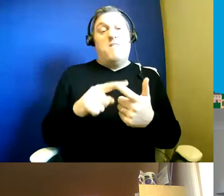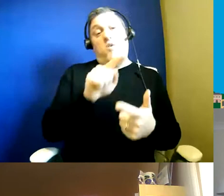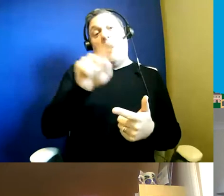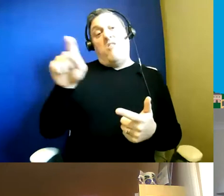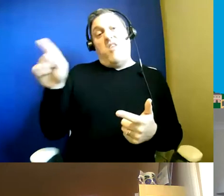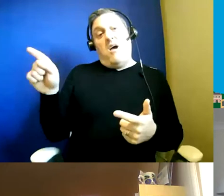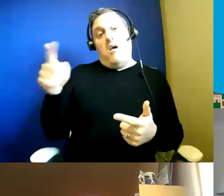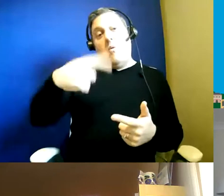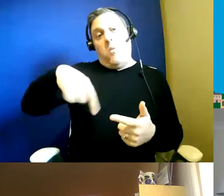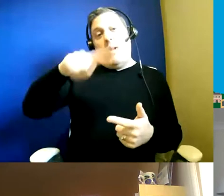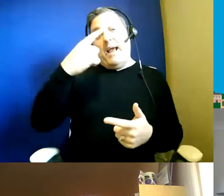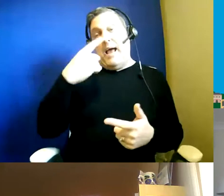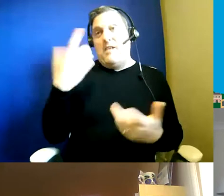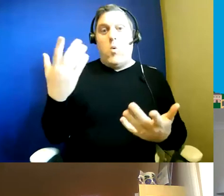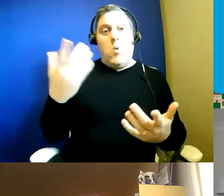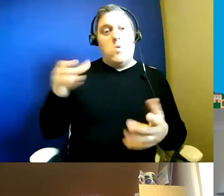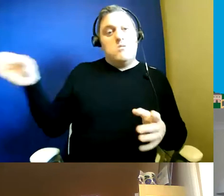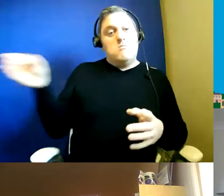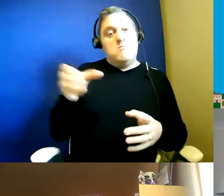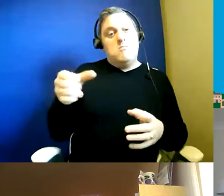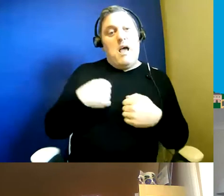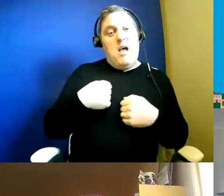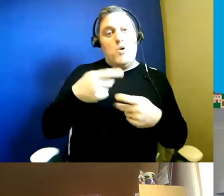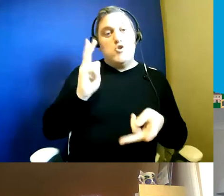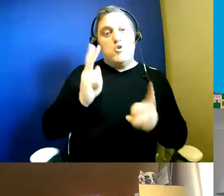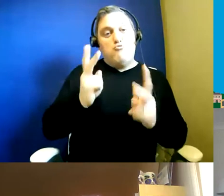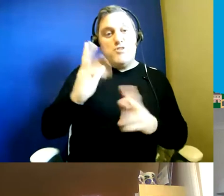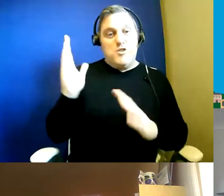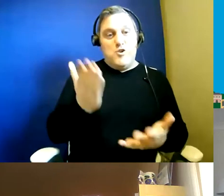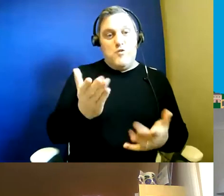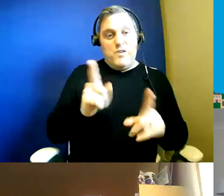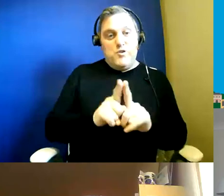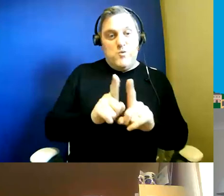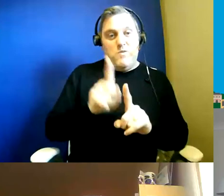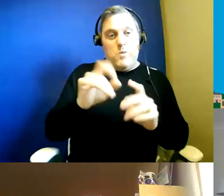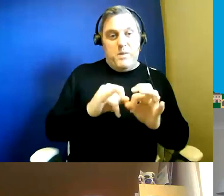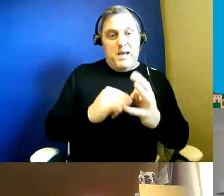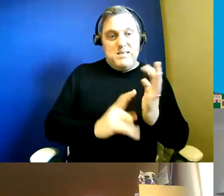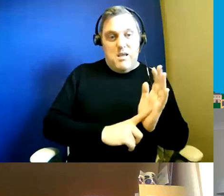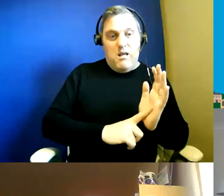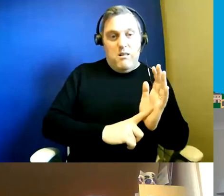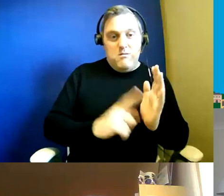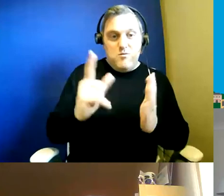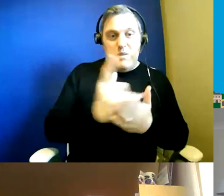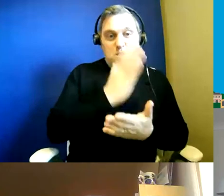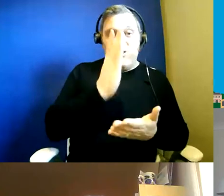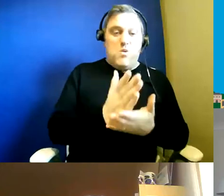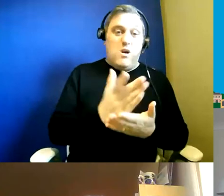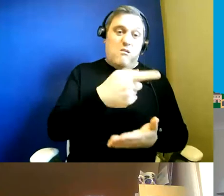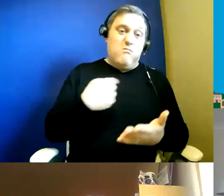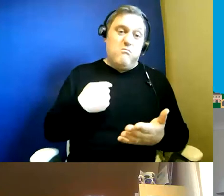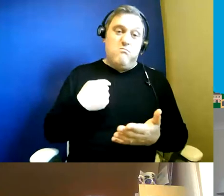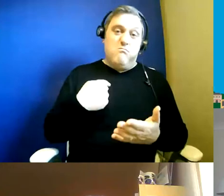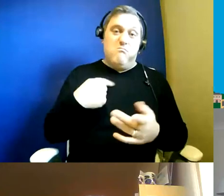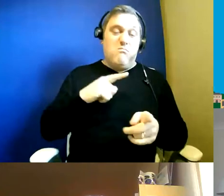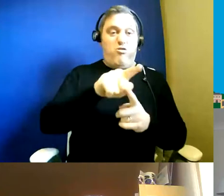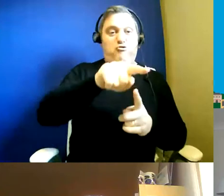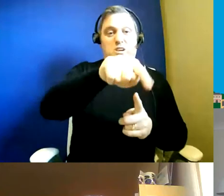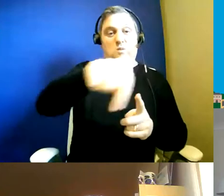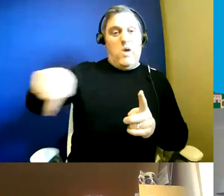other people, we could presumably get hold of our interpreting services for BSL and make sure that we have a three-way